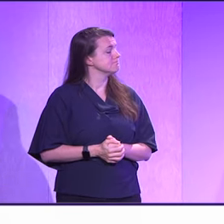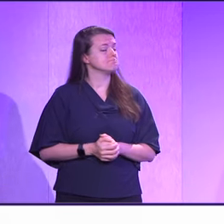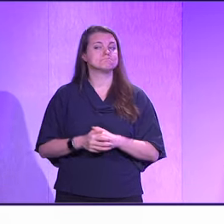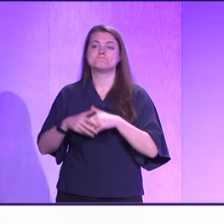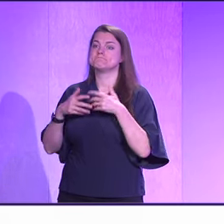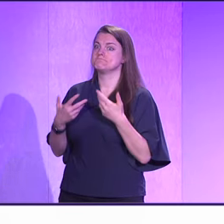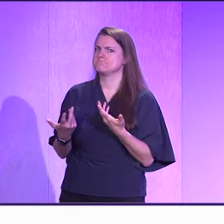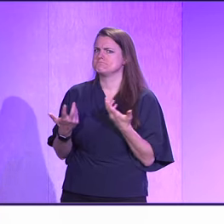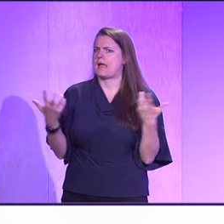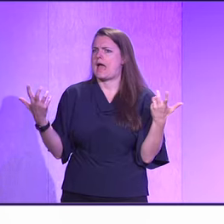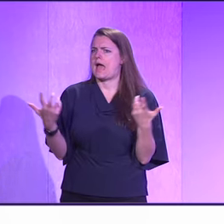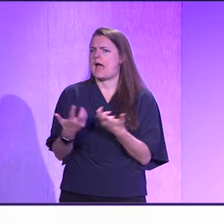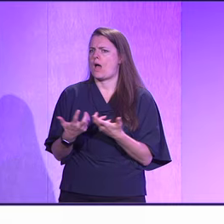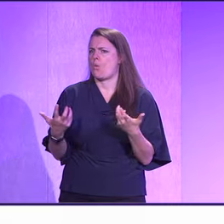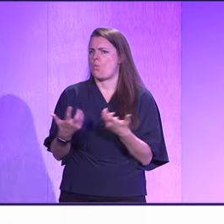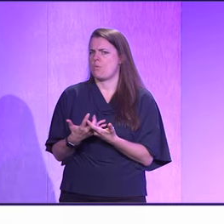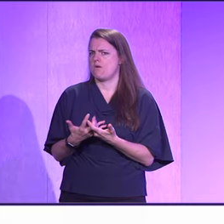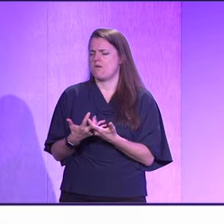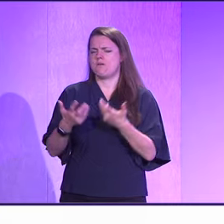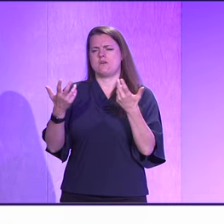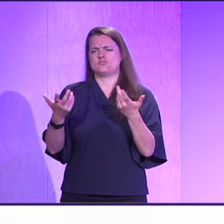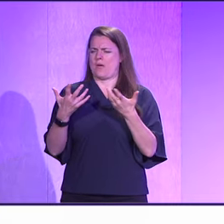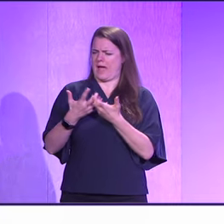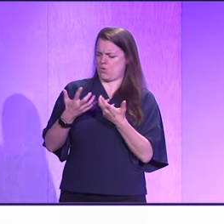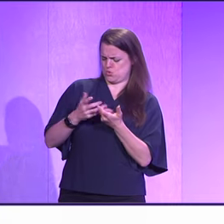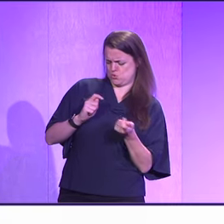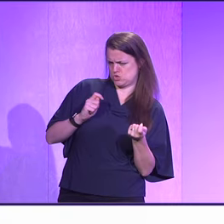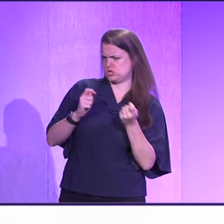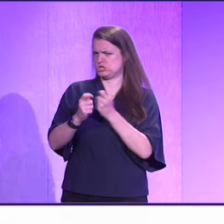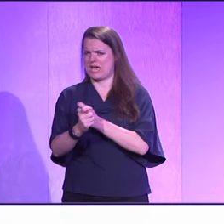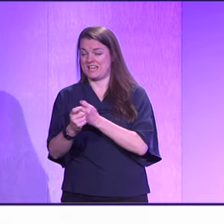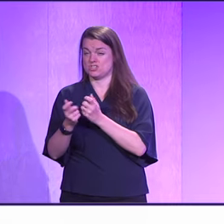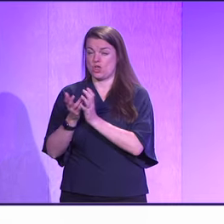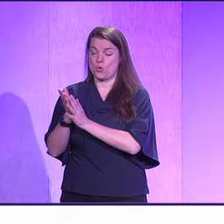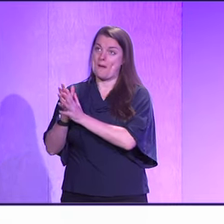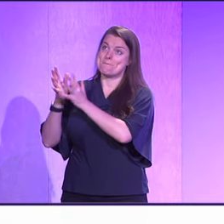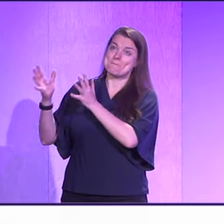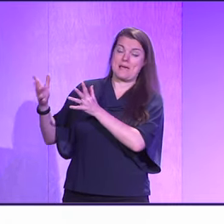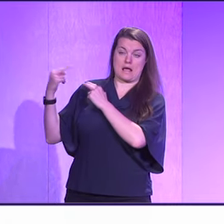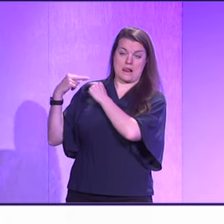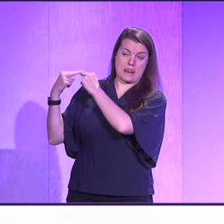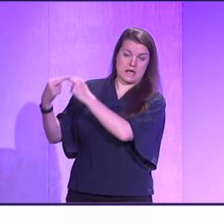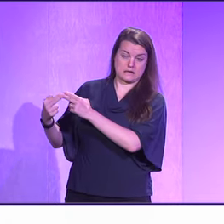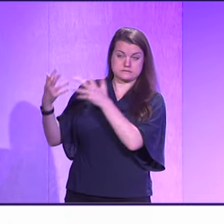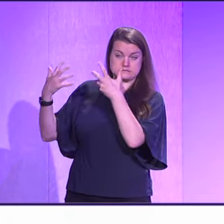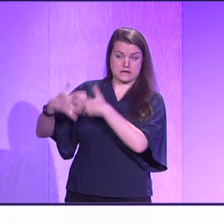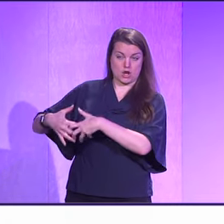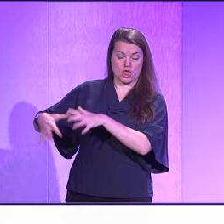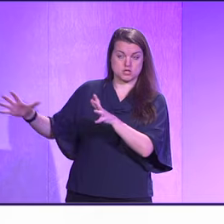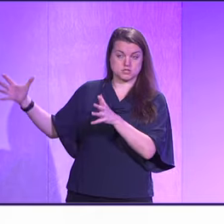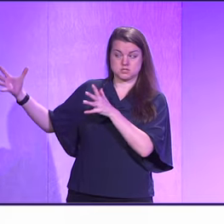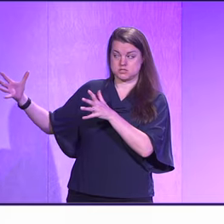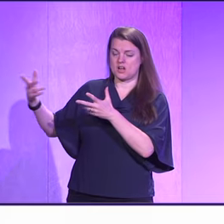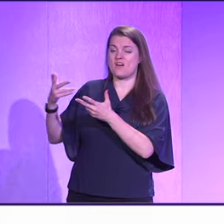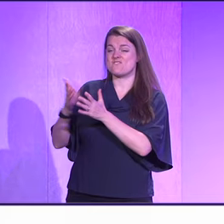So, how do you make change happen in such a big legacy environment? How do you get an organization that's